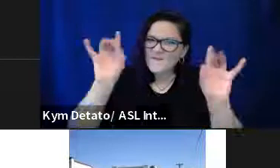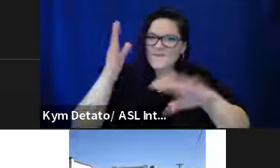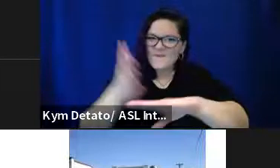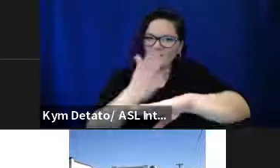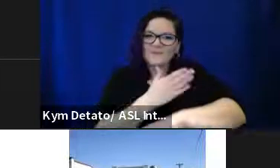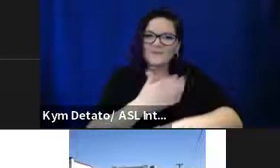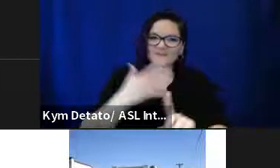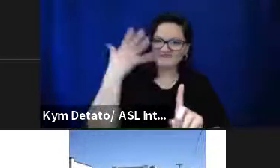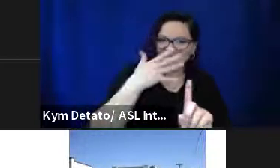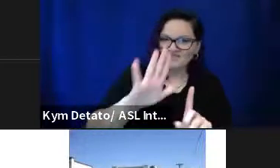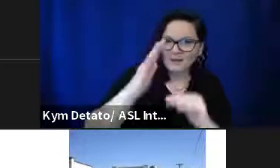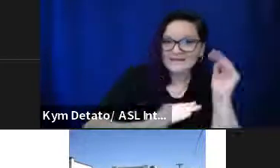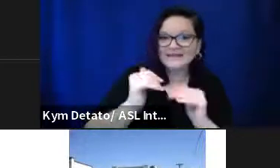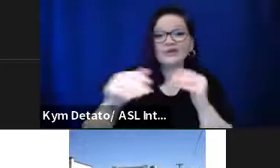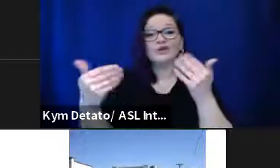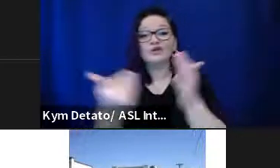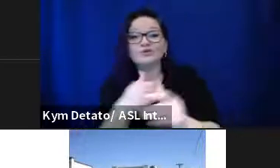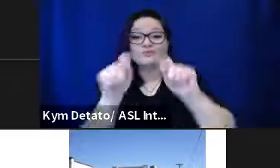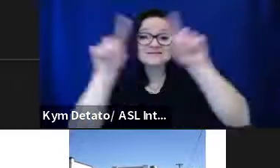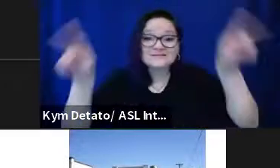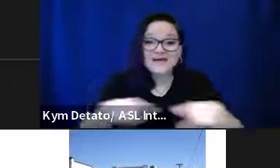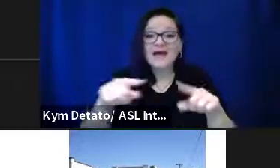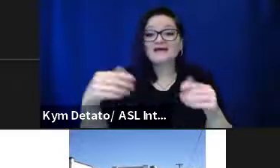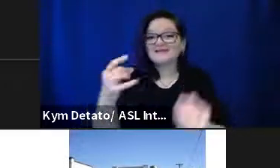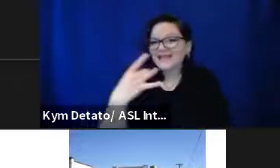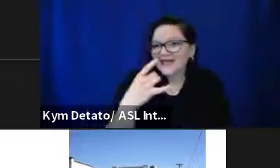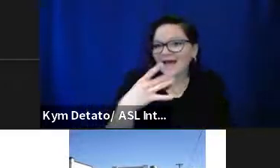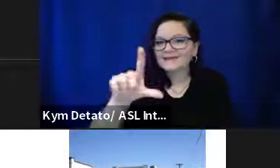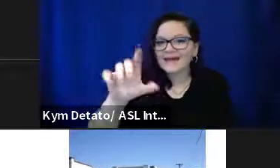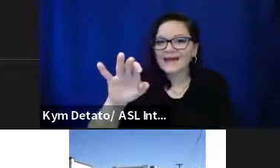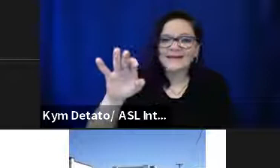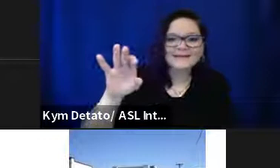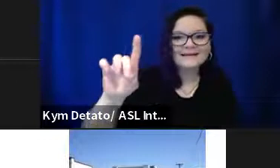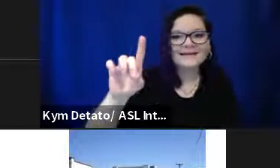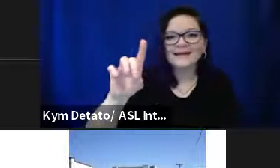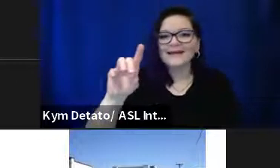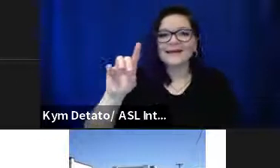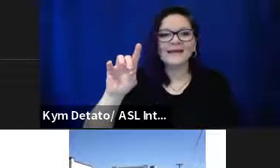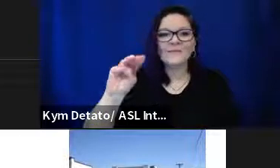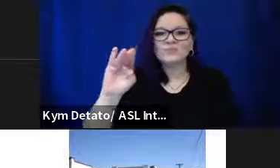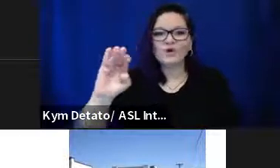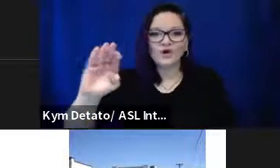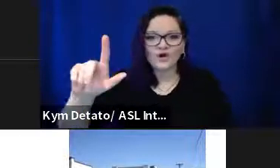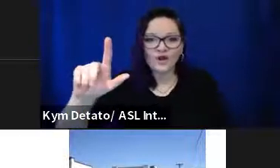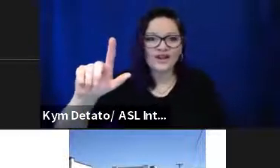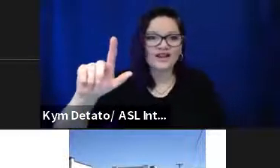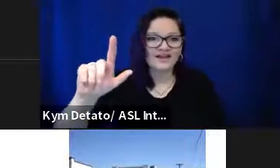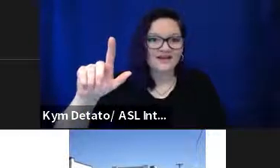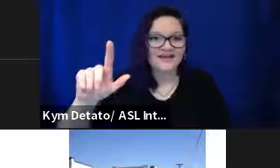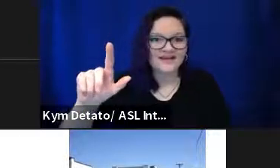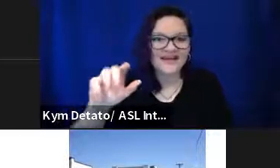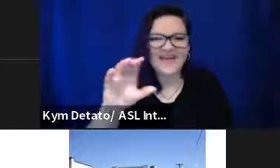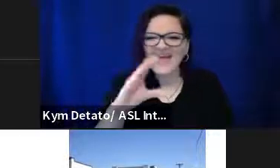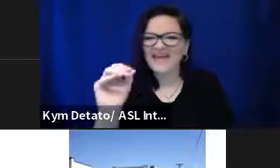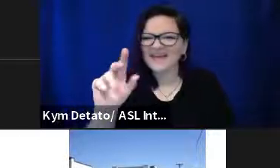work included adding new signage and lighting and this LED kinetic mural, or LED signing, and this kinetic mural that